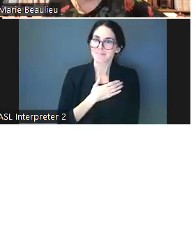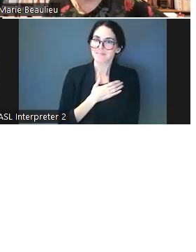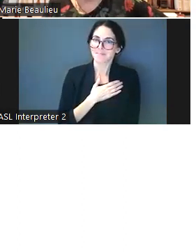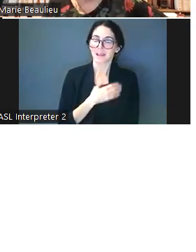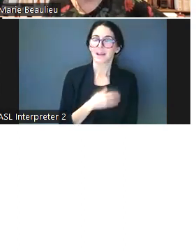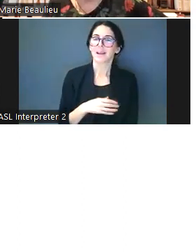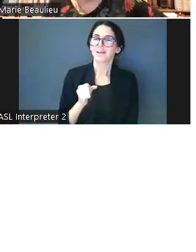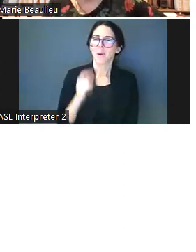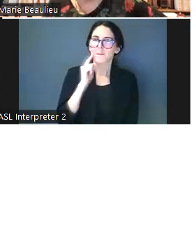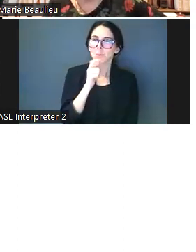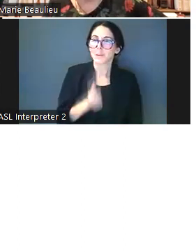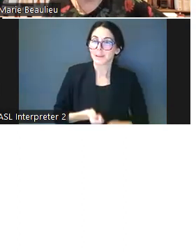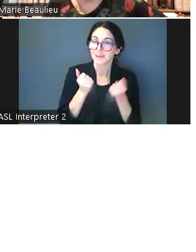very